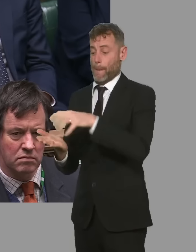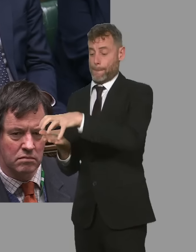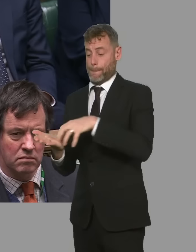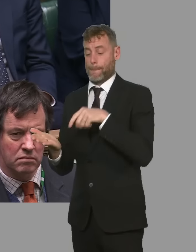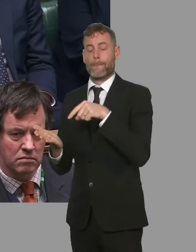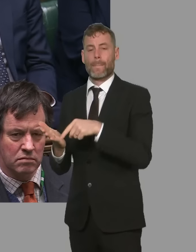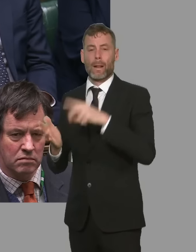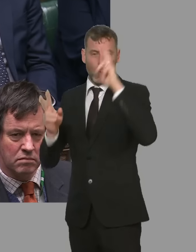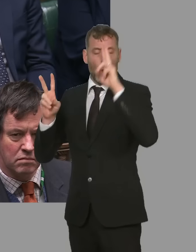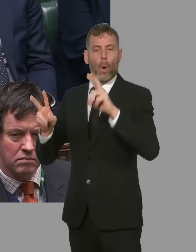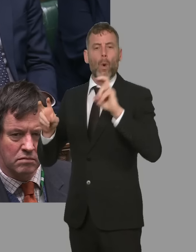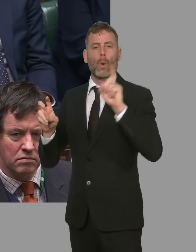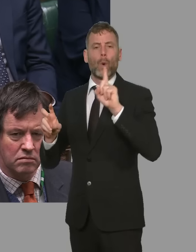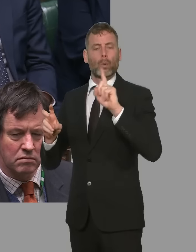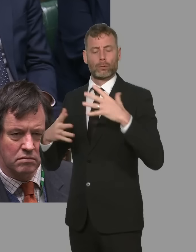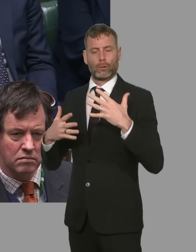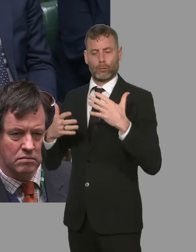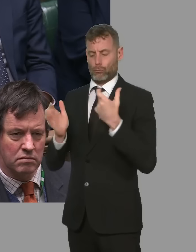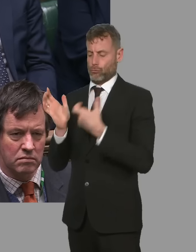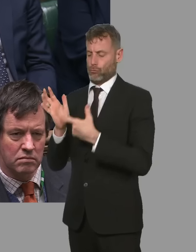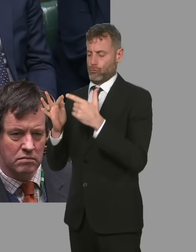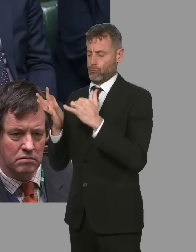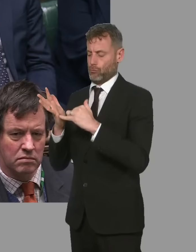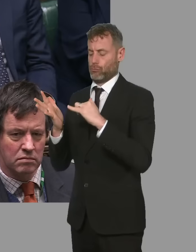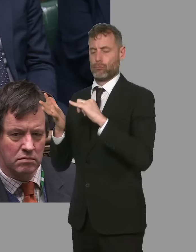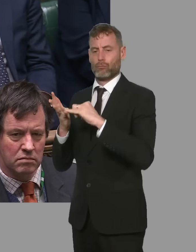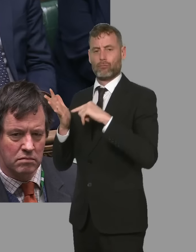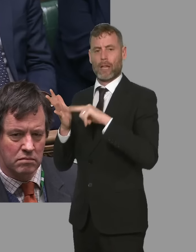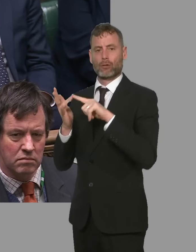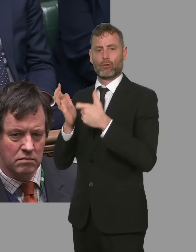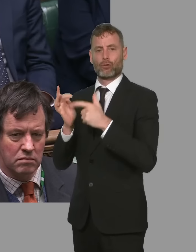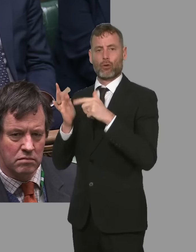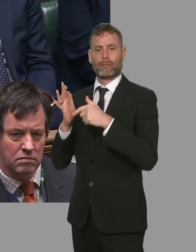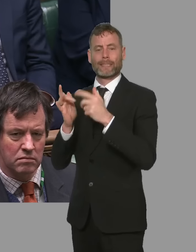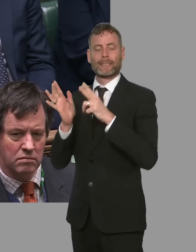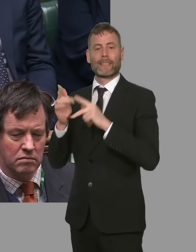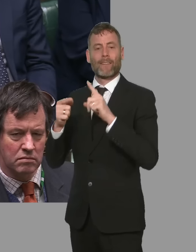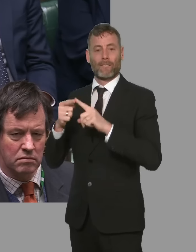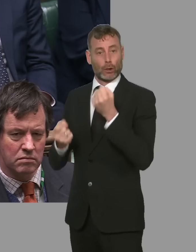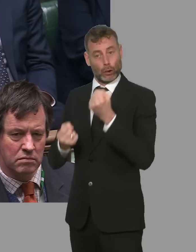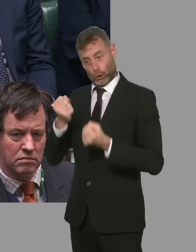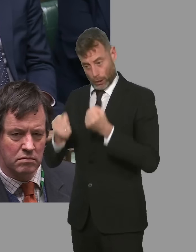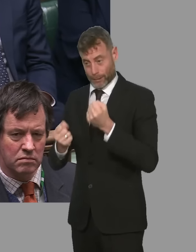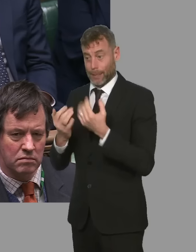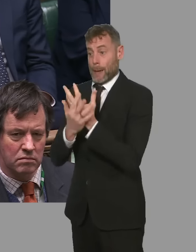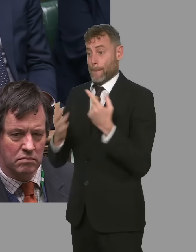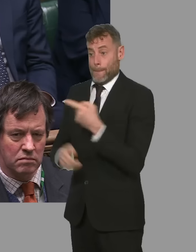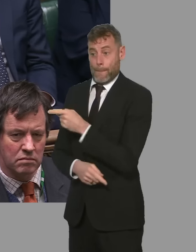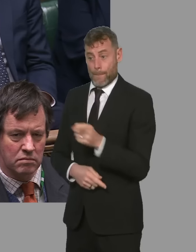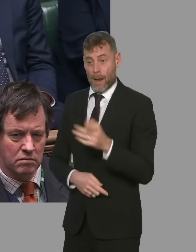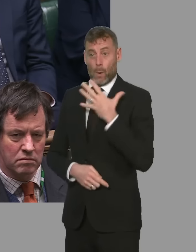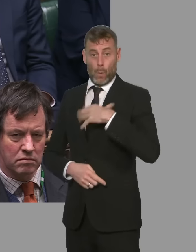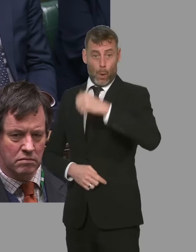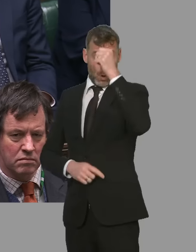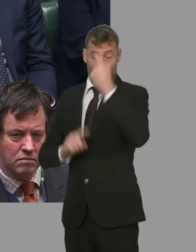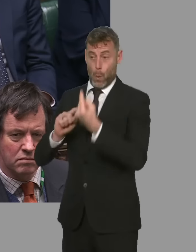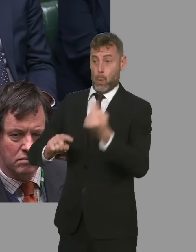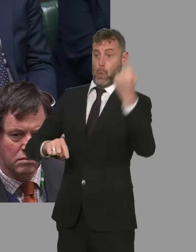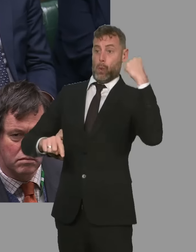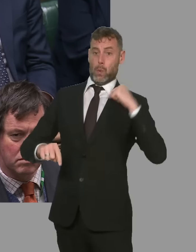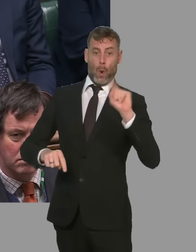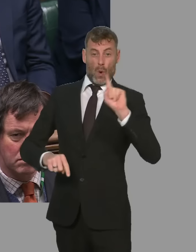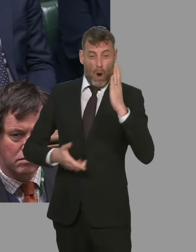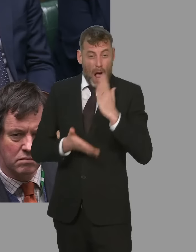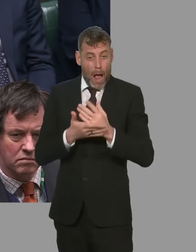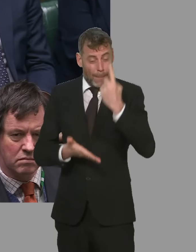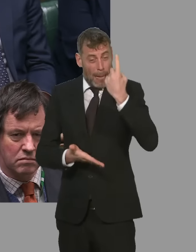want to know what happened. Does the Secretary of State agree that restorative justice has an important role to play in reconciliation, and will he